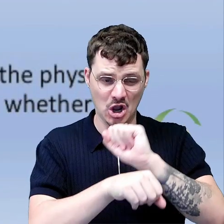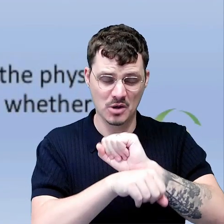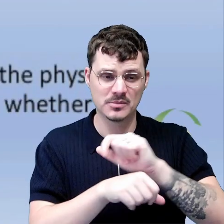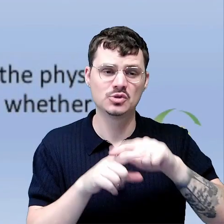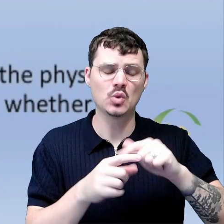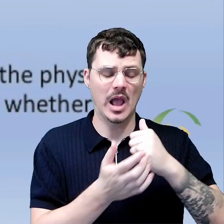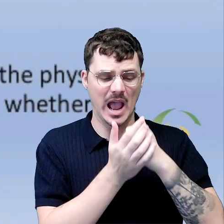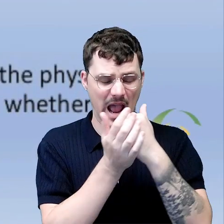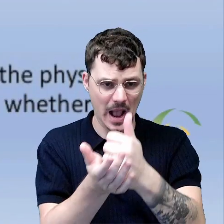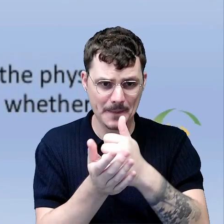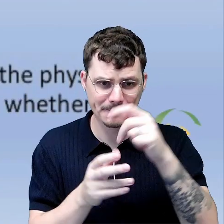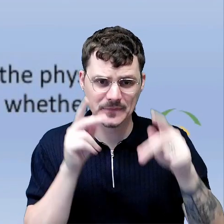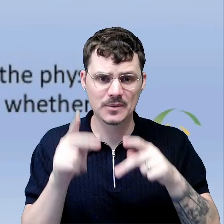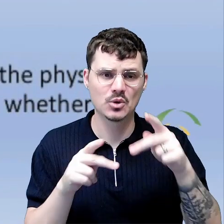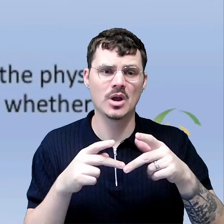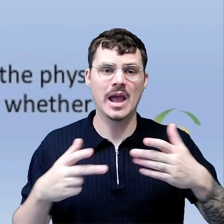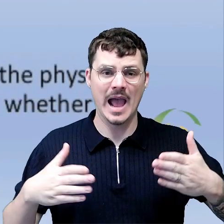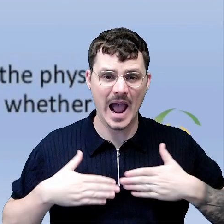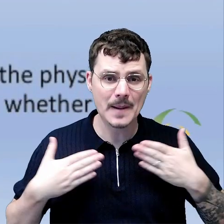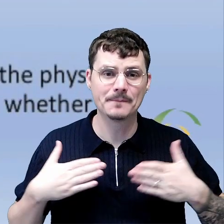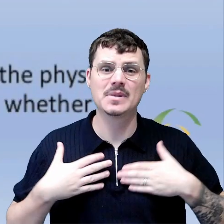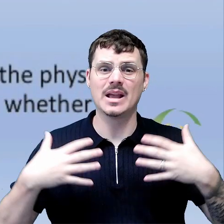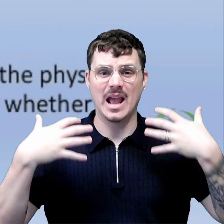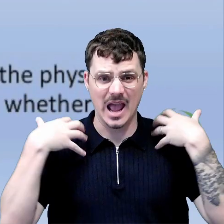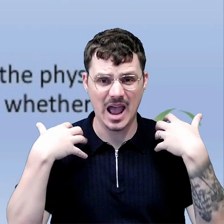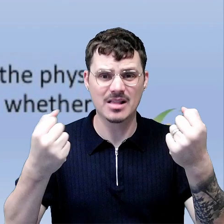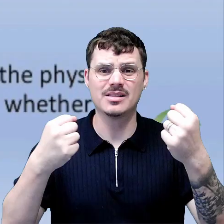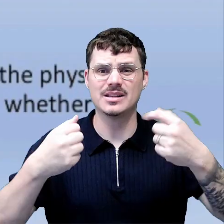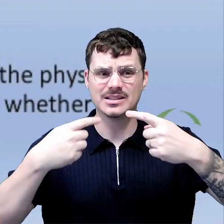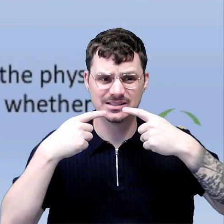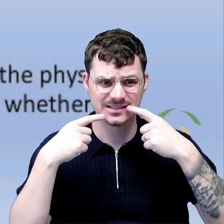is to help people be healthy, happy, and successful,